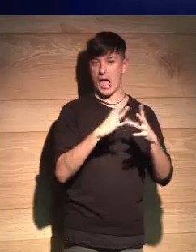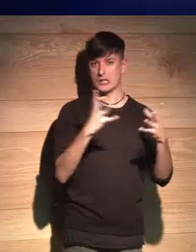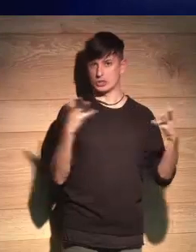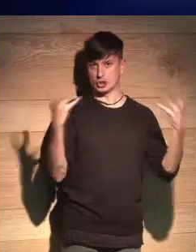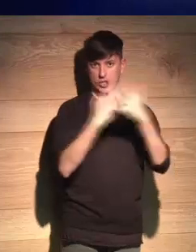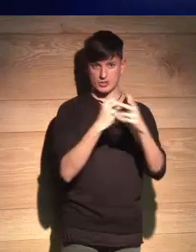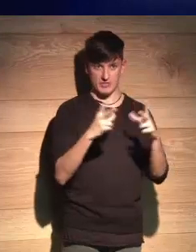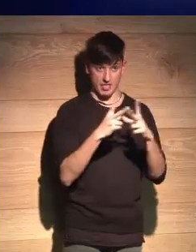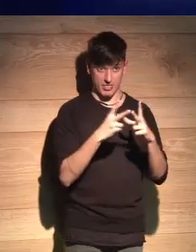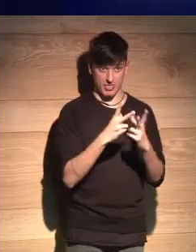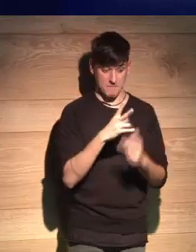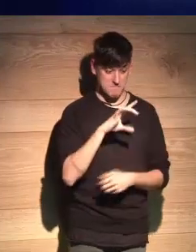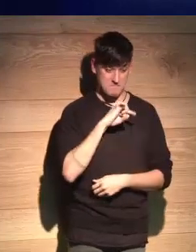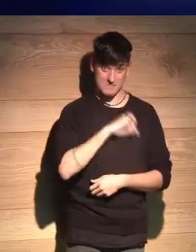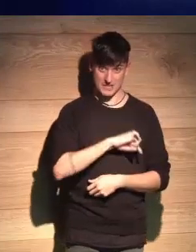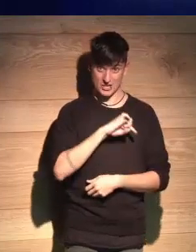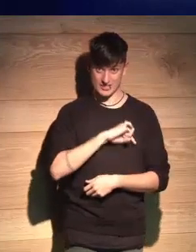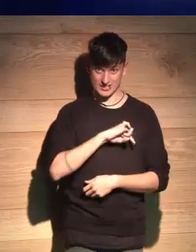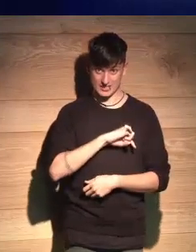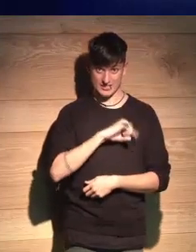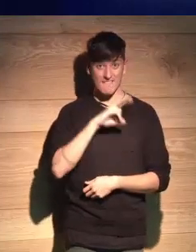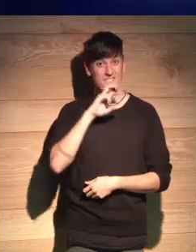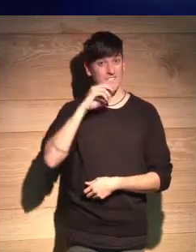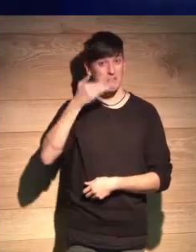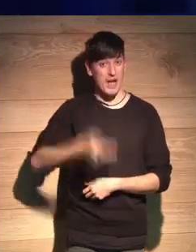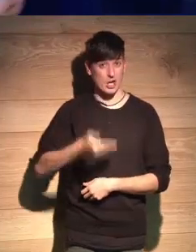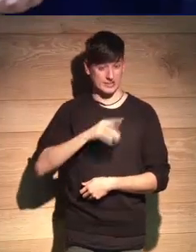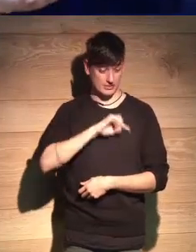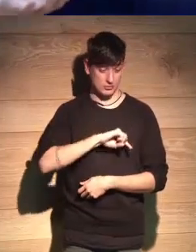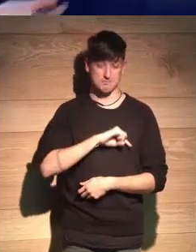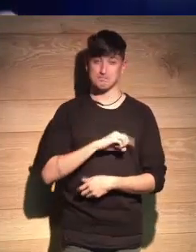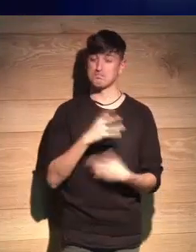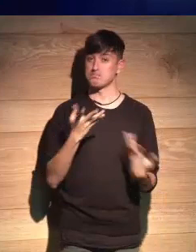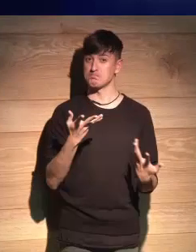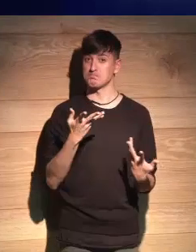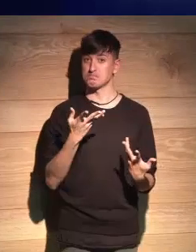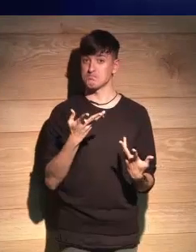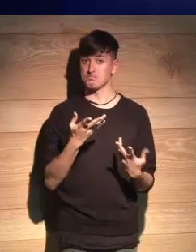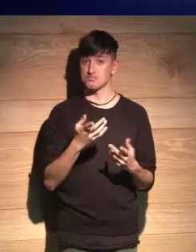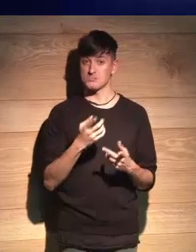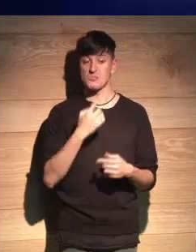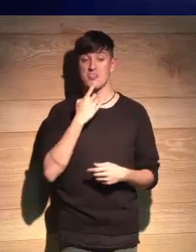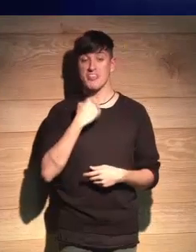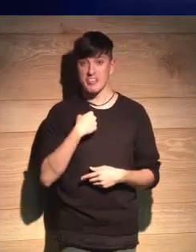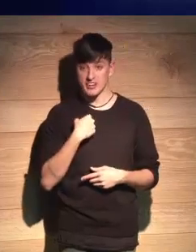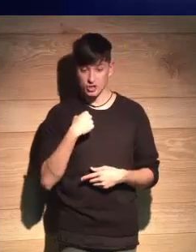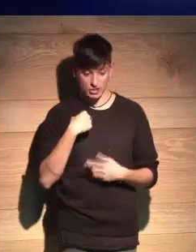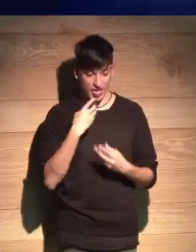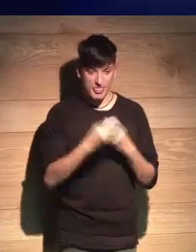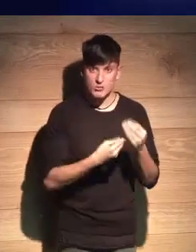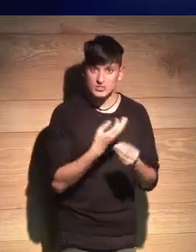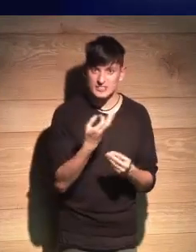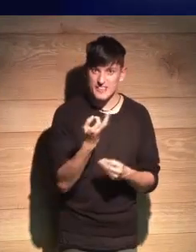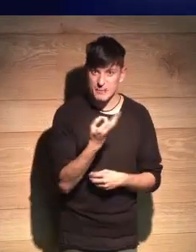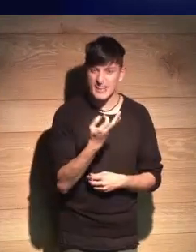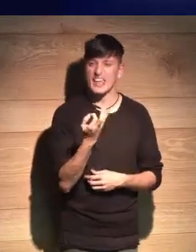together for the sake of society. And ethical values are the ones that indicate what we should